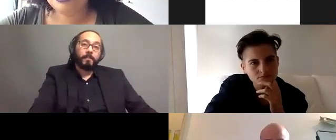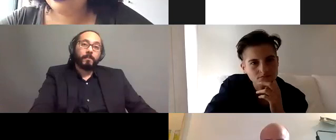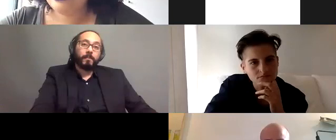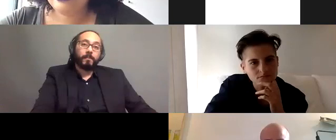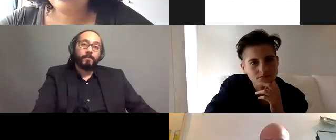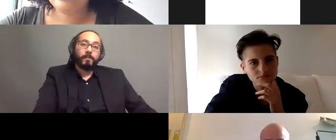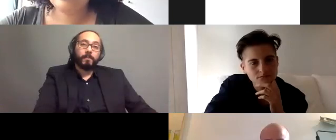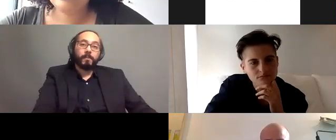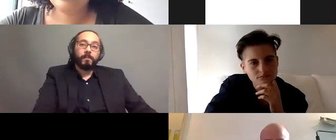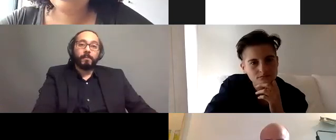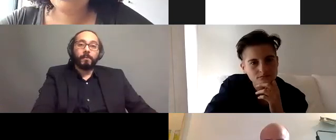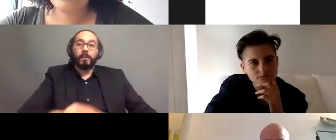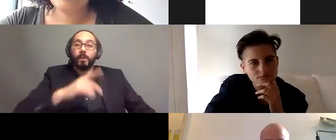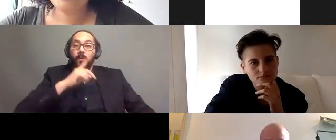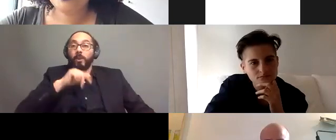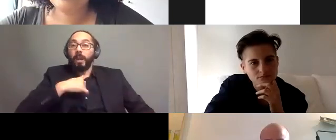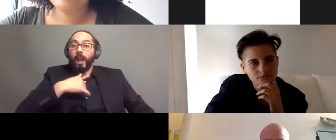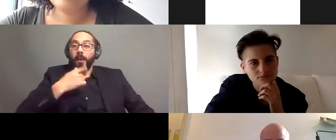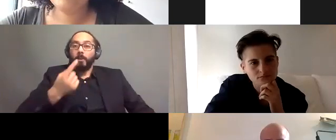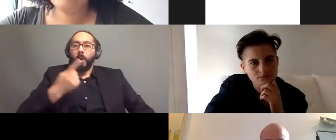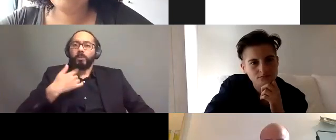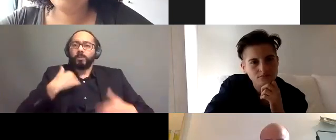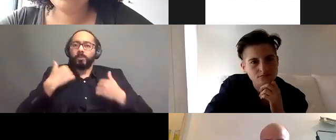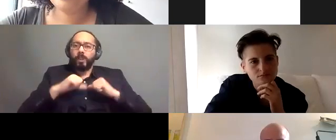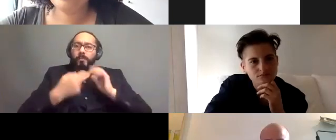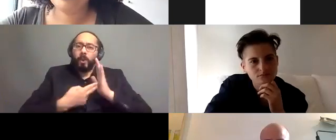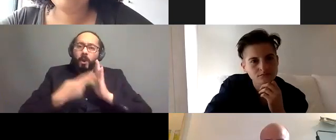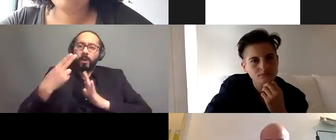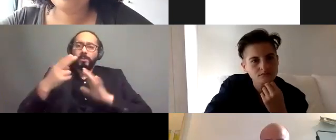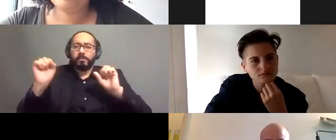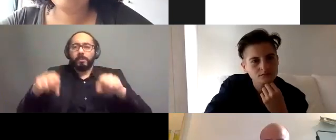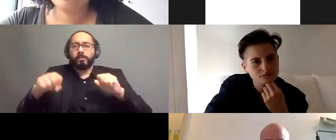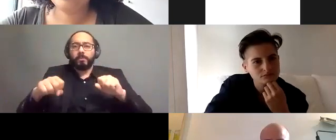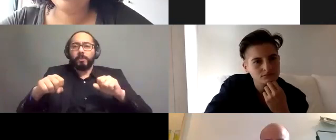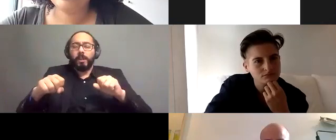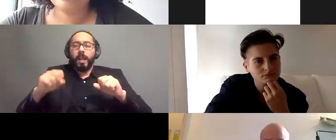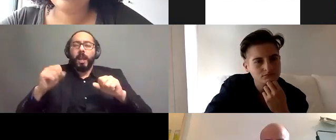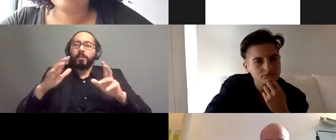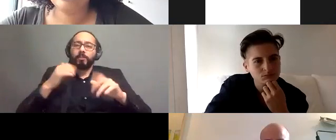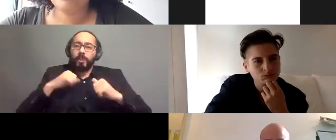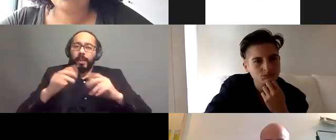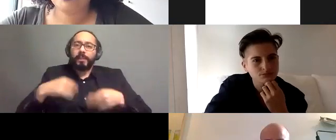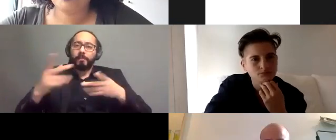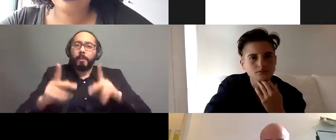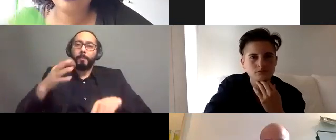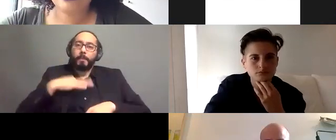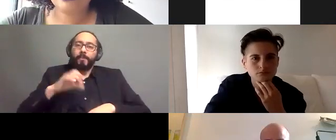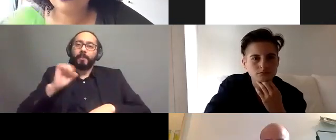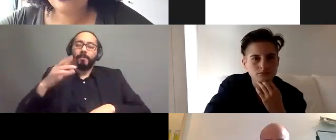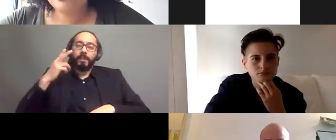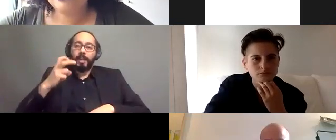possible and try to give the person the benefit of the doubt for as long as I can until I have to run away.